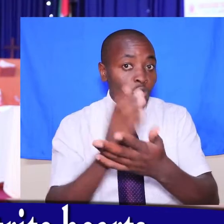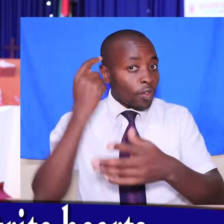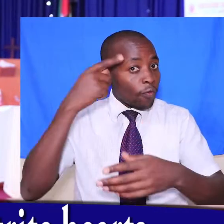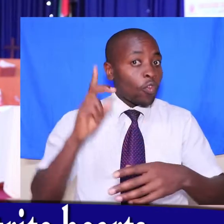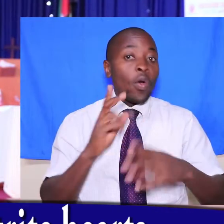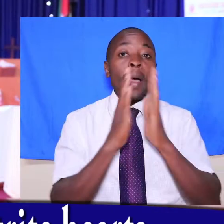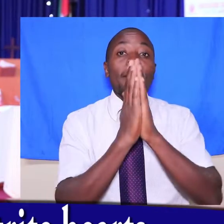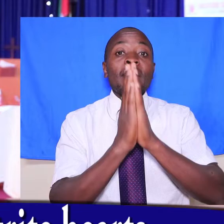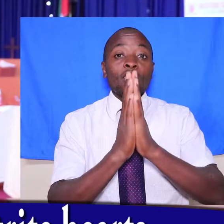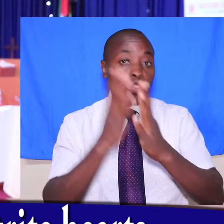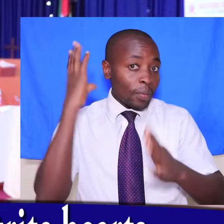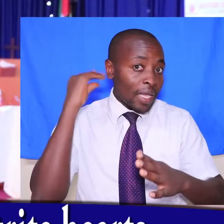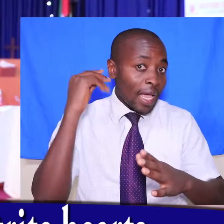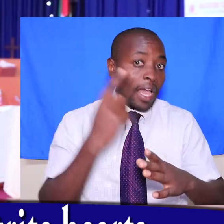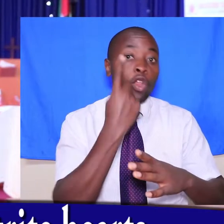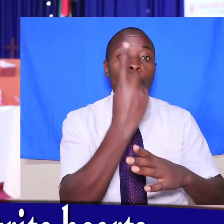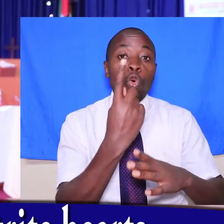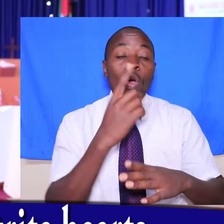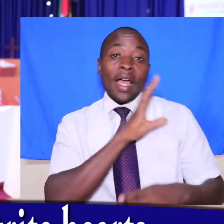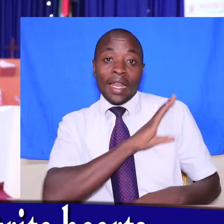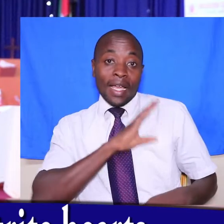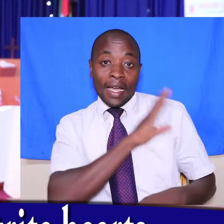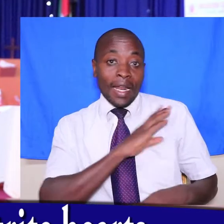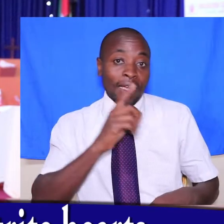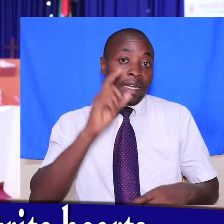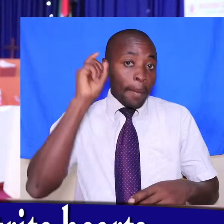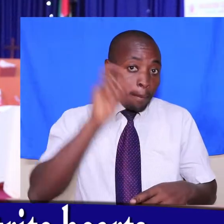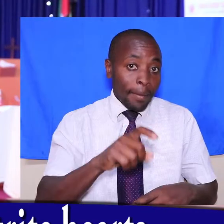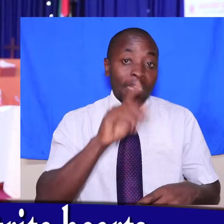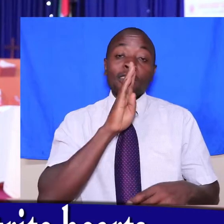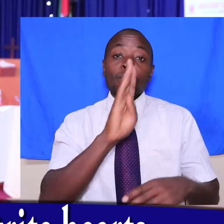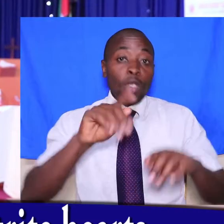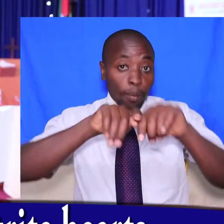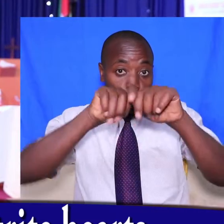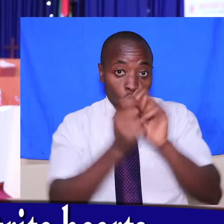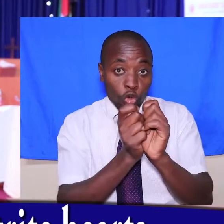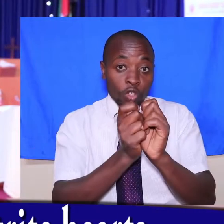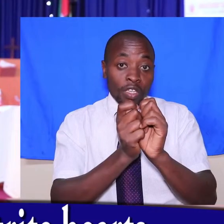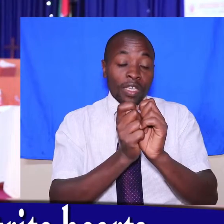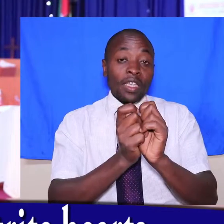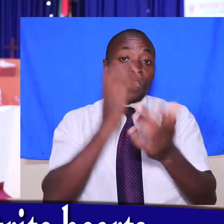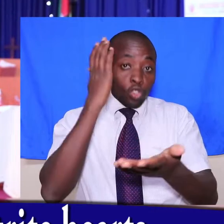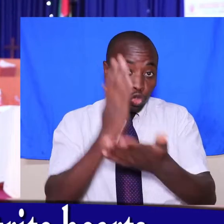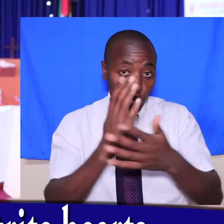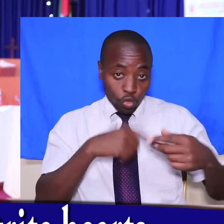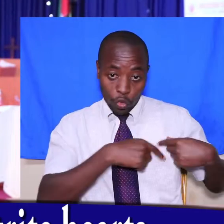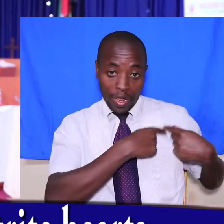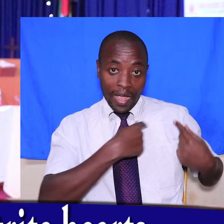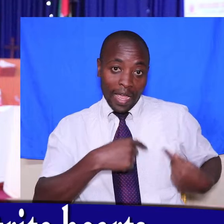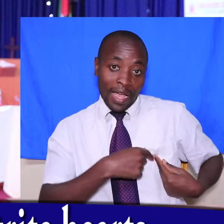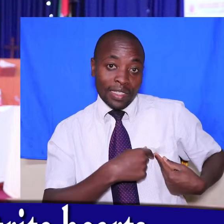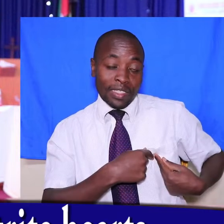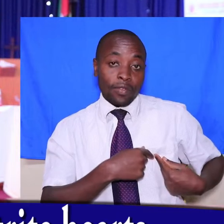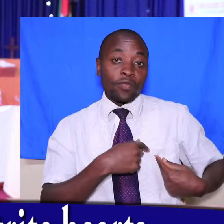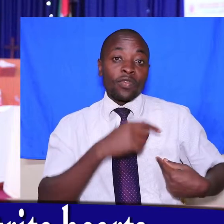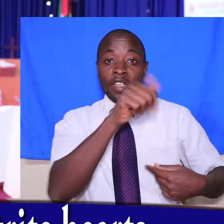prayers to be heard, one of the components must be broken and contrite hearts. In other words,